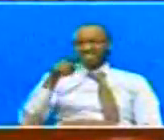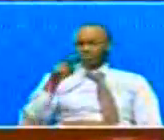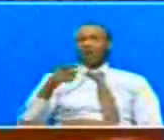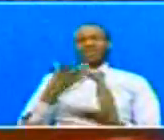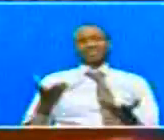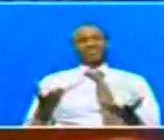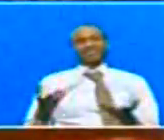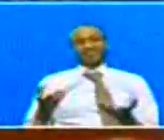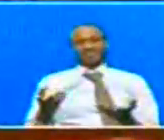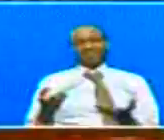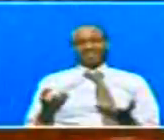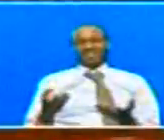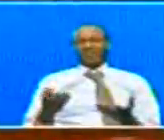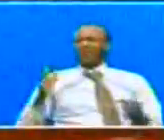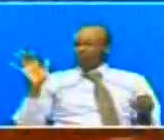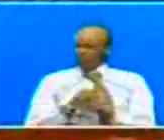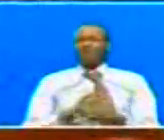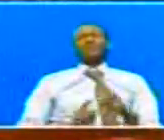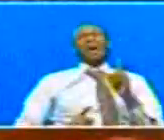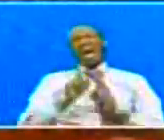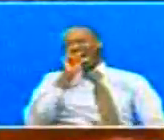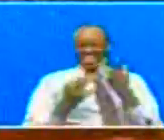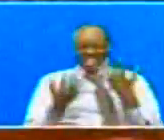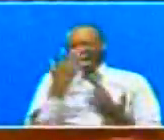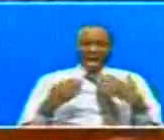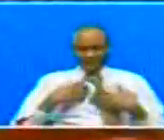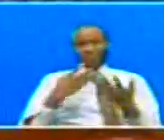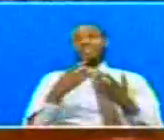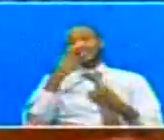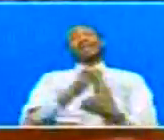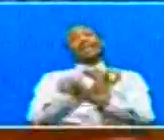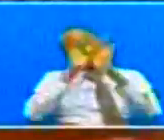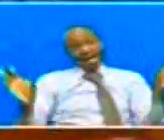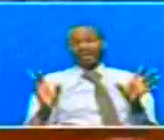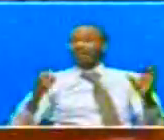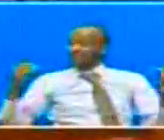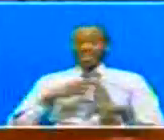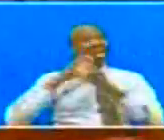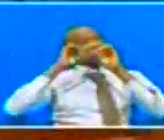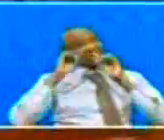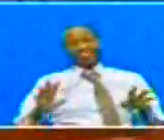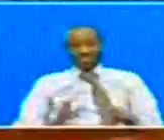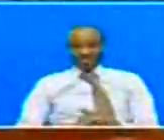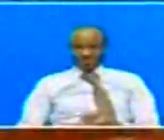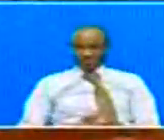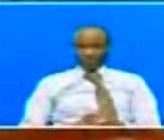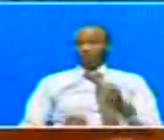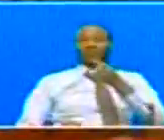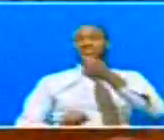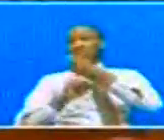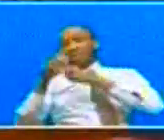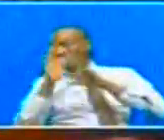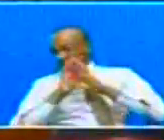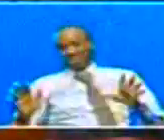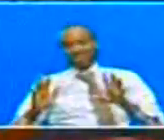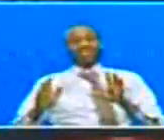unleashed and full of fire as always, calling it like he sees it, without fear or favor. The gloves